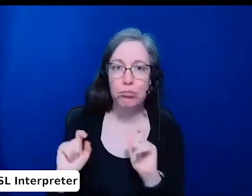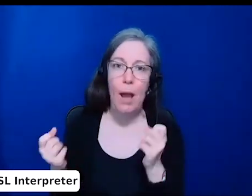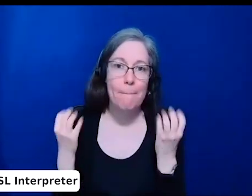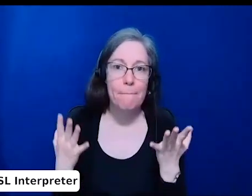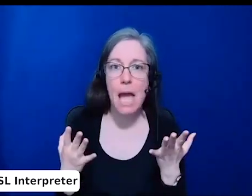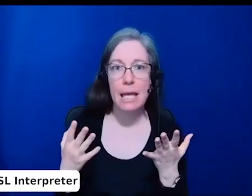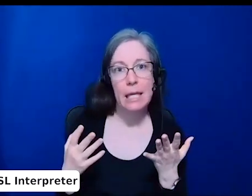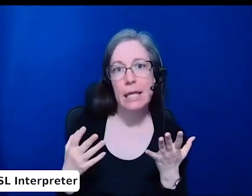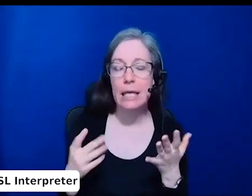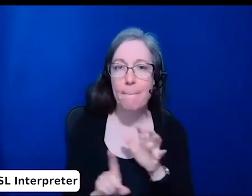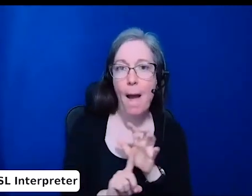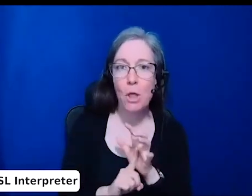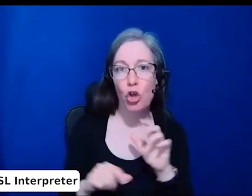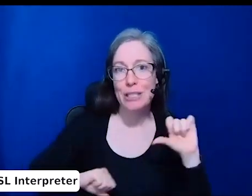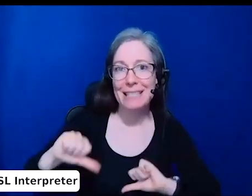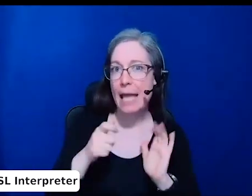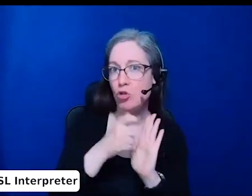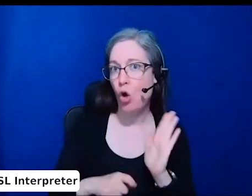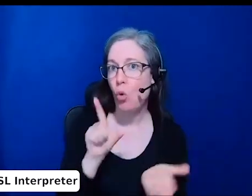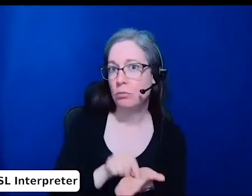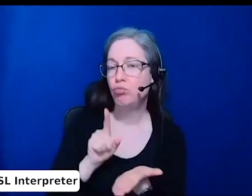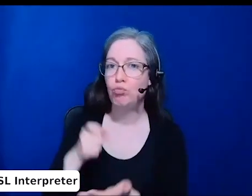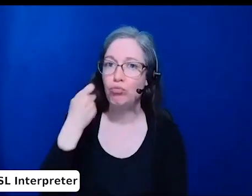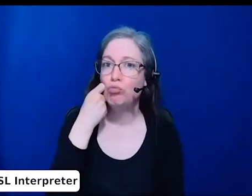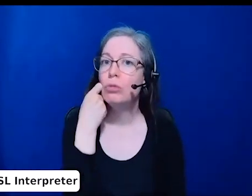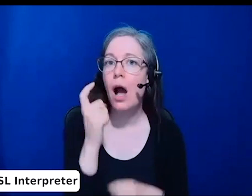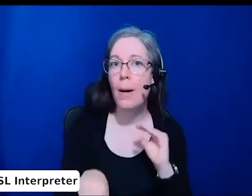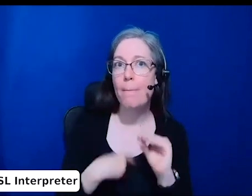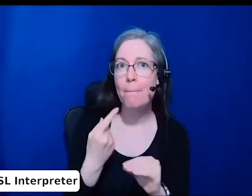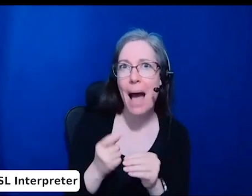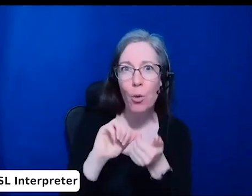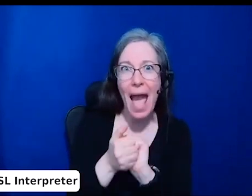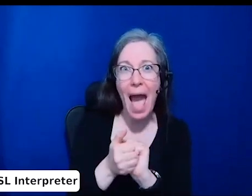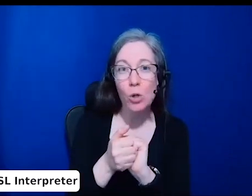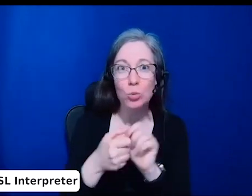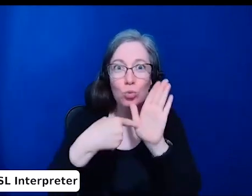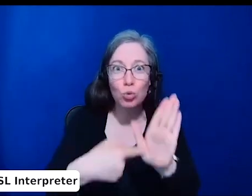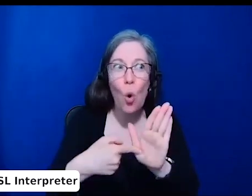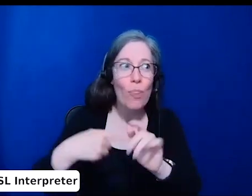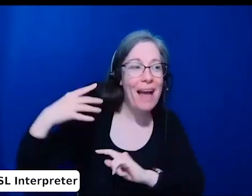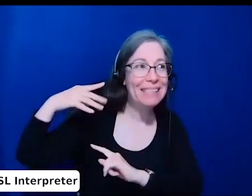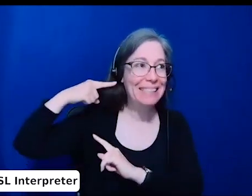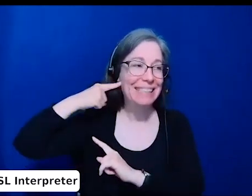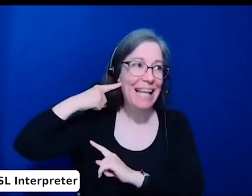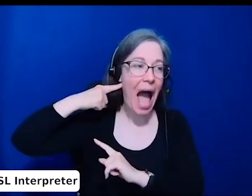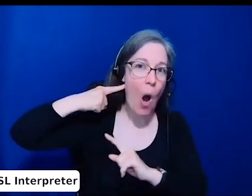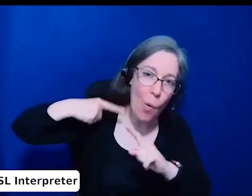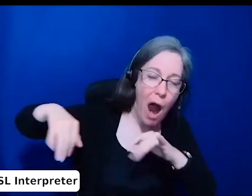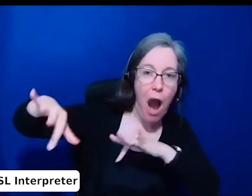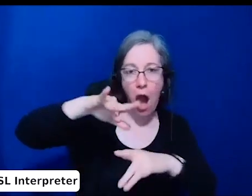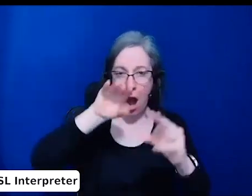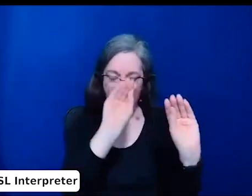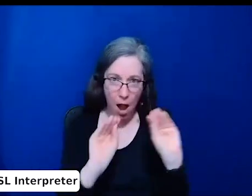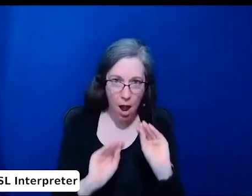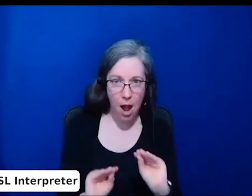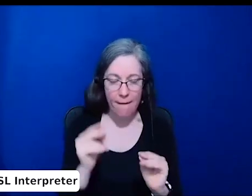popular science articles that have come out recently about data sonification in astronomy. It's kind of booming these